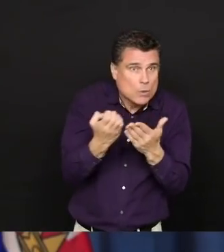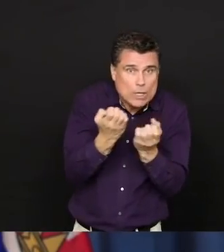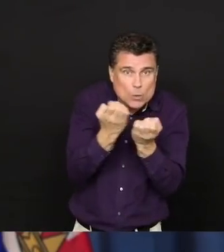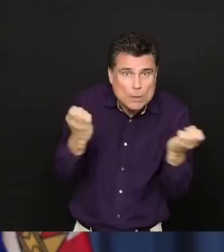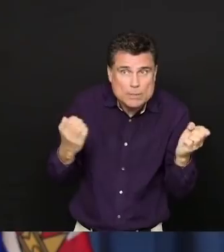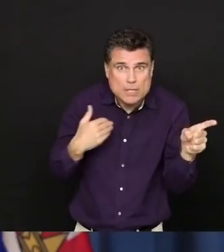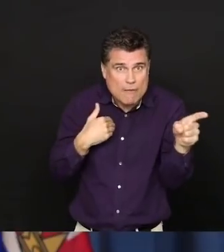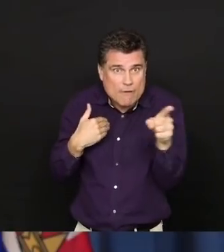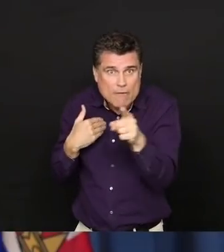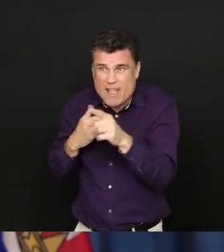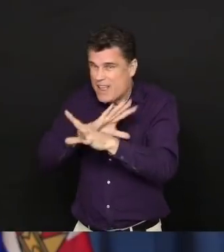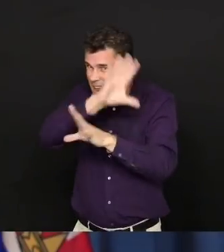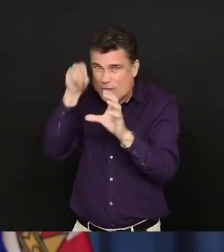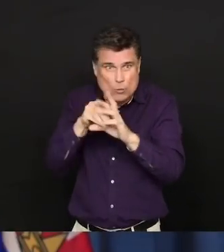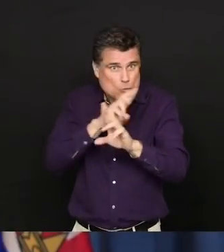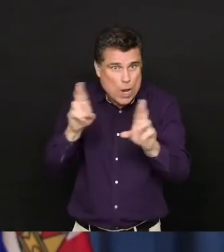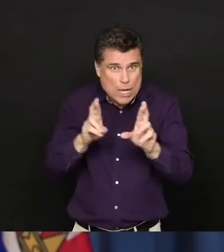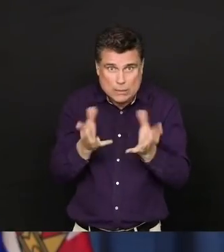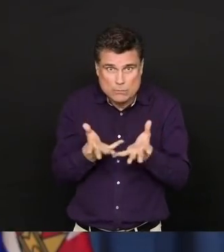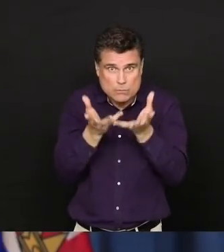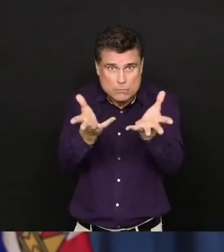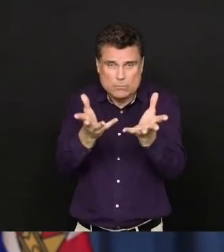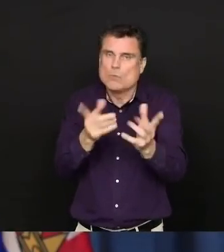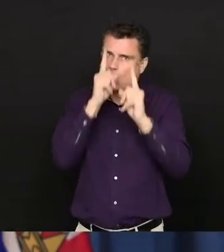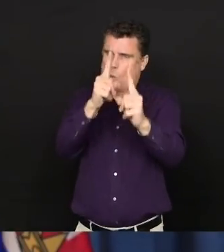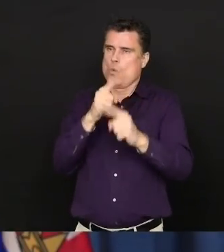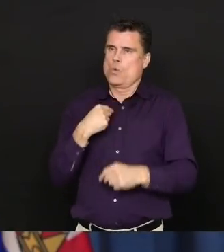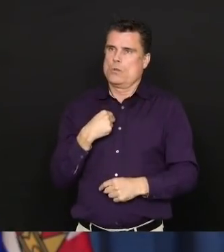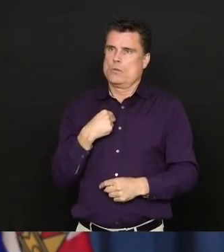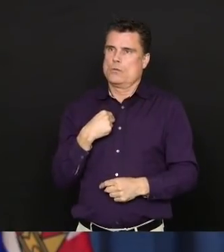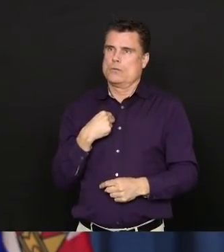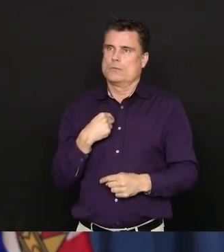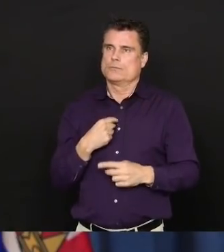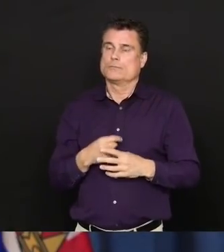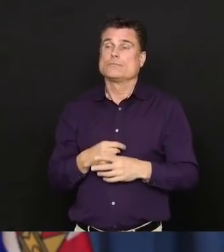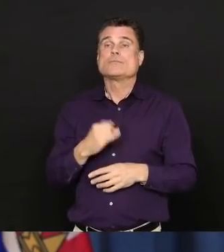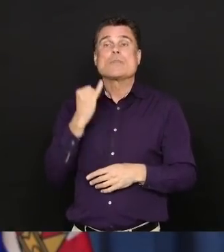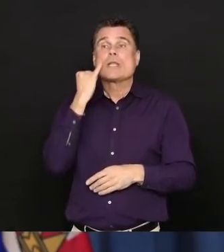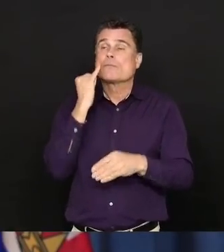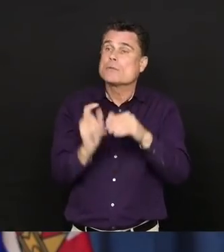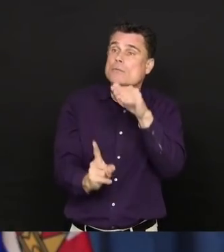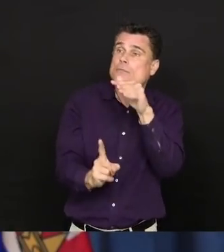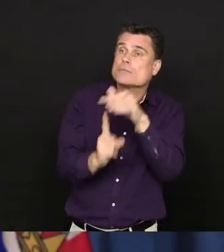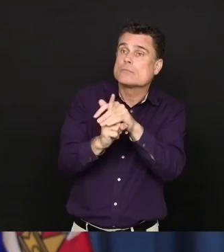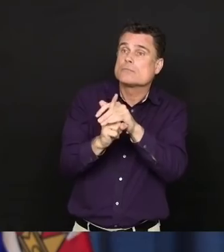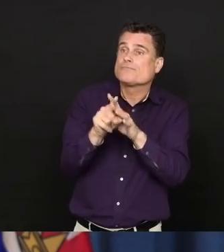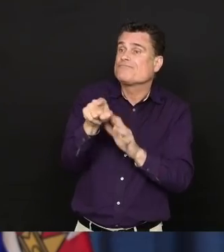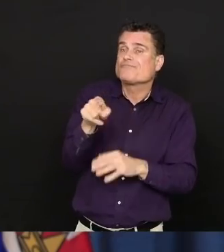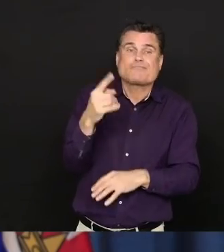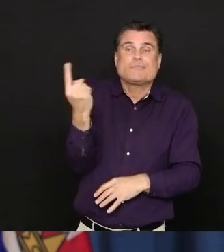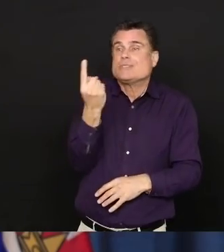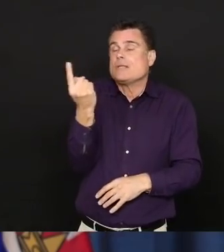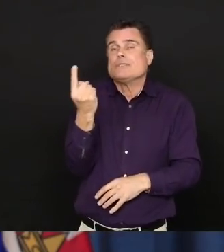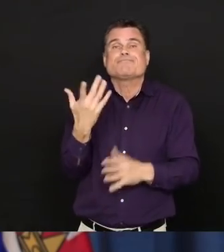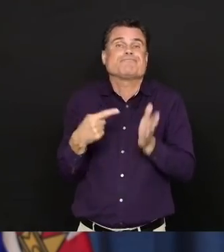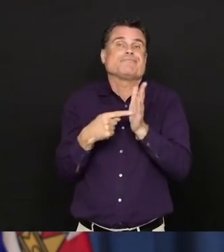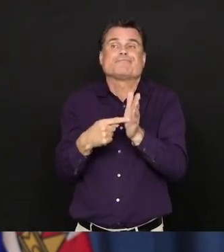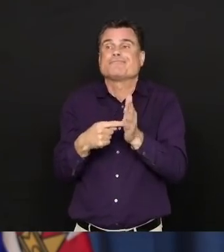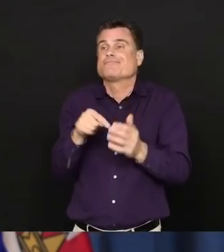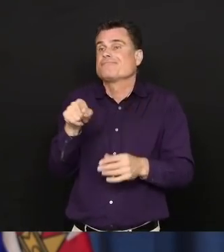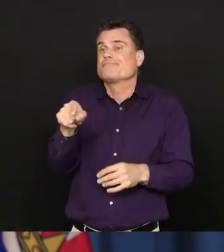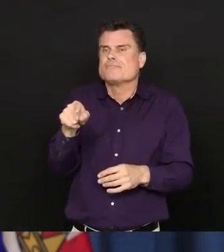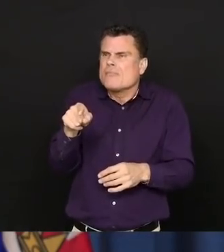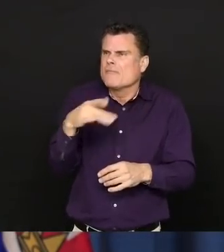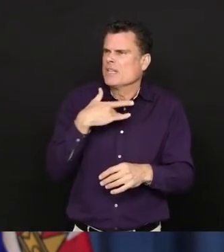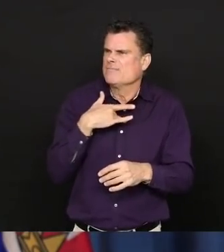is to imitate them. The response to these actions is to respond based on the science, based on effectiveness, and based on who we